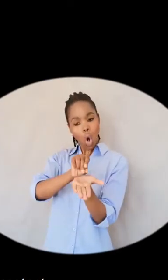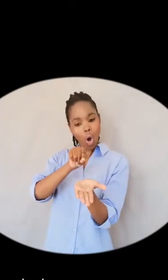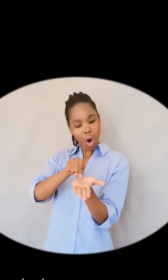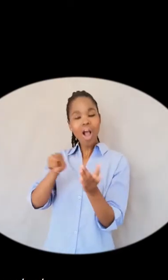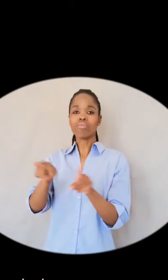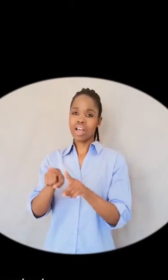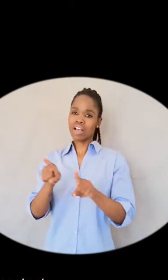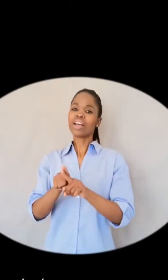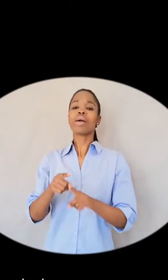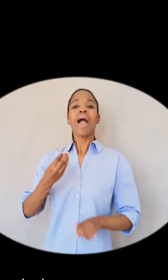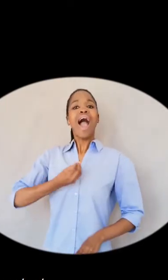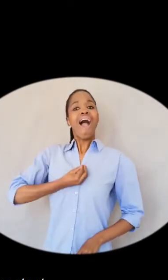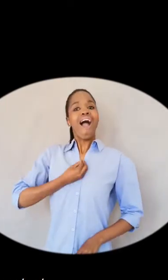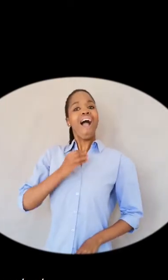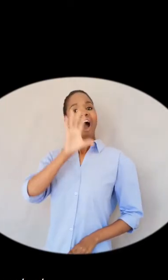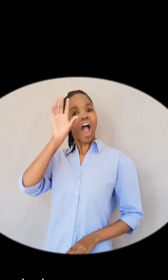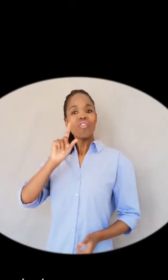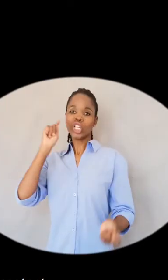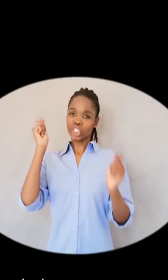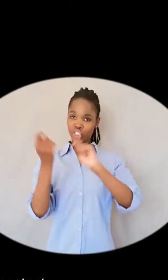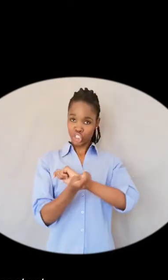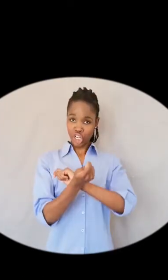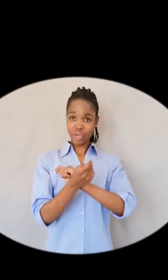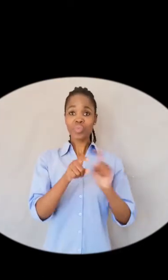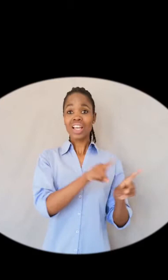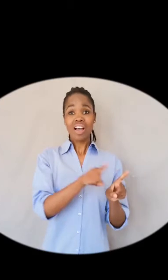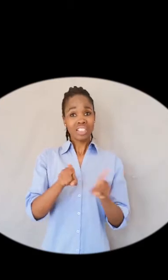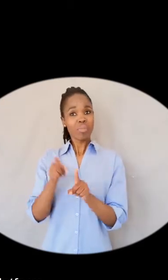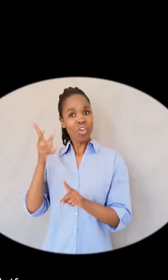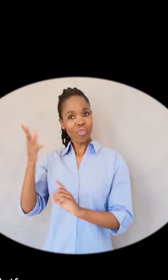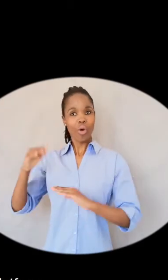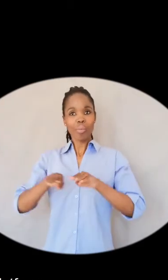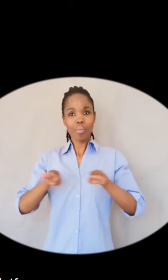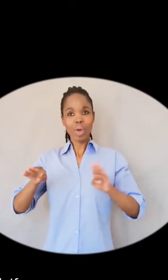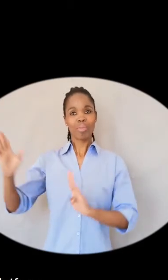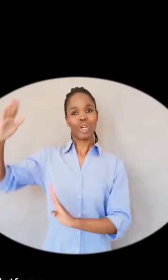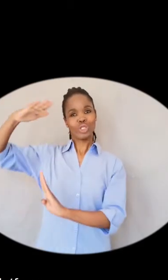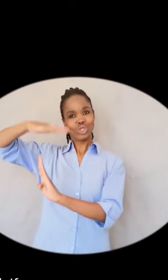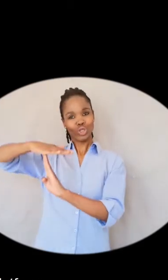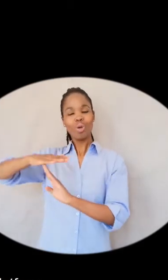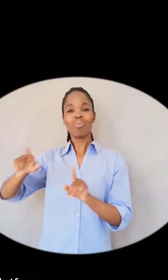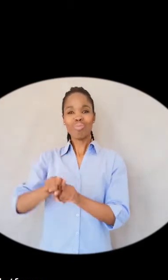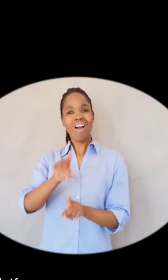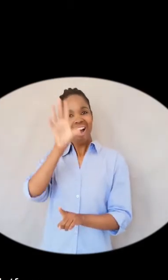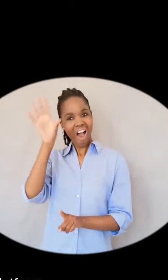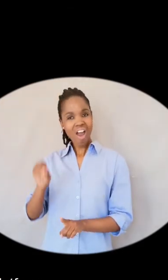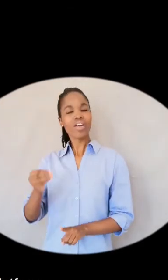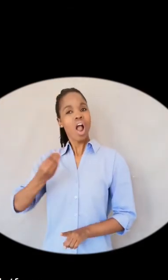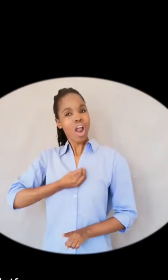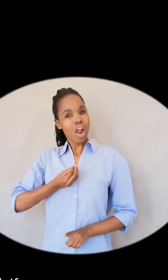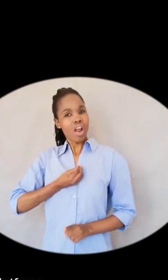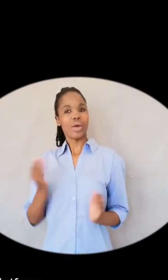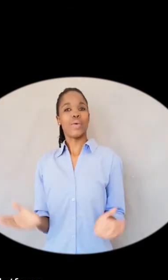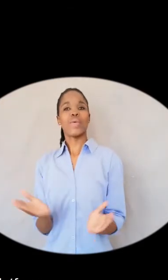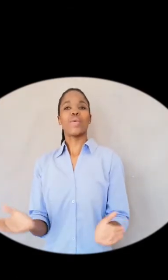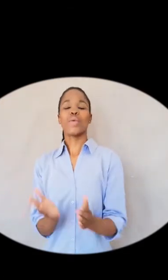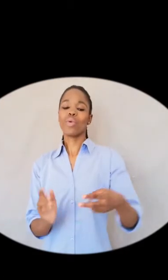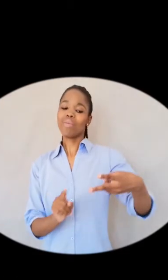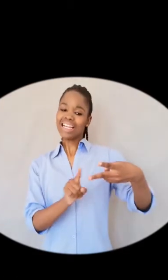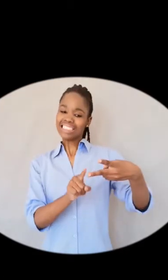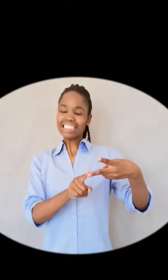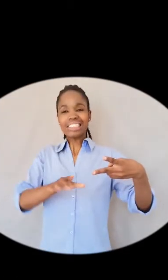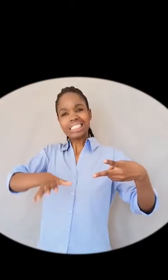and impactful content that changes the African youth narrative, and the vision, become an industry-leading platform for millennial content in Africa.